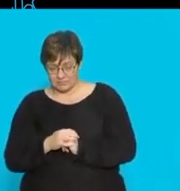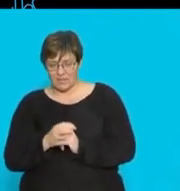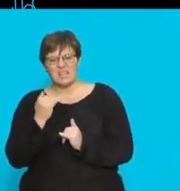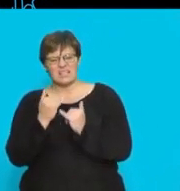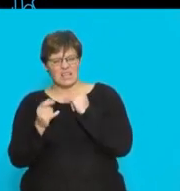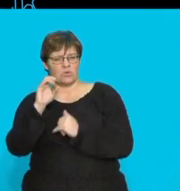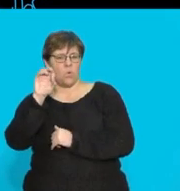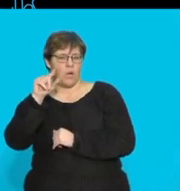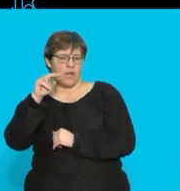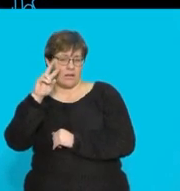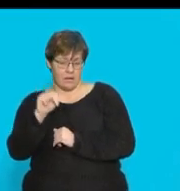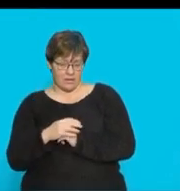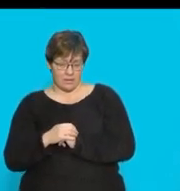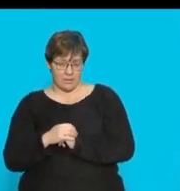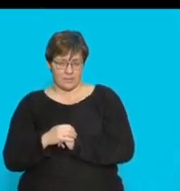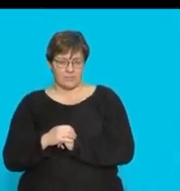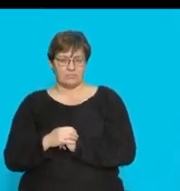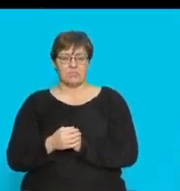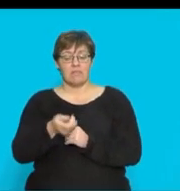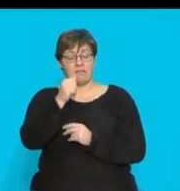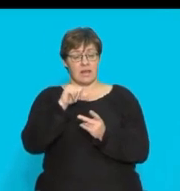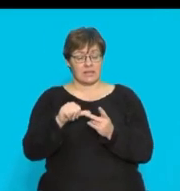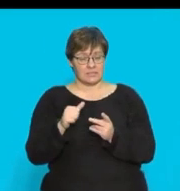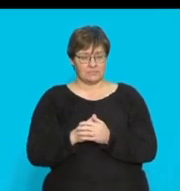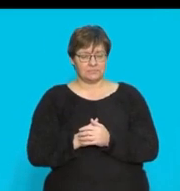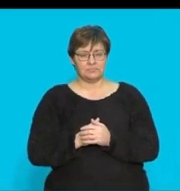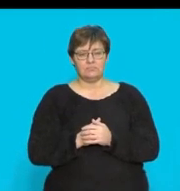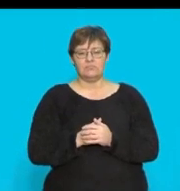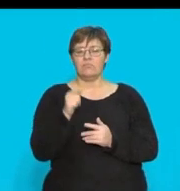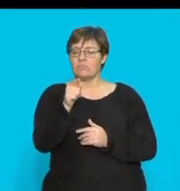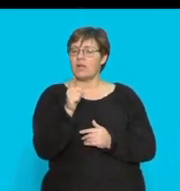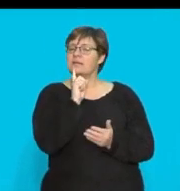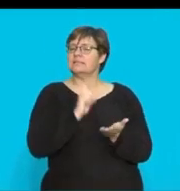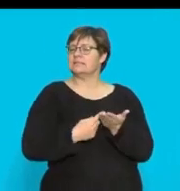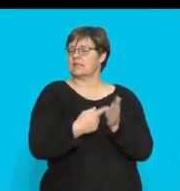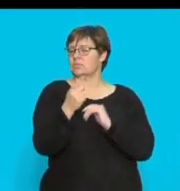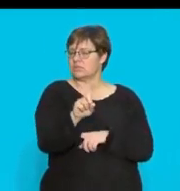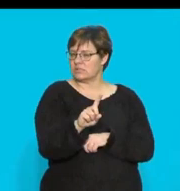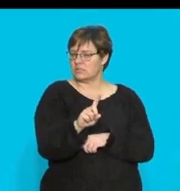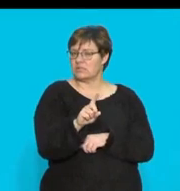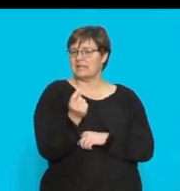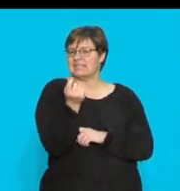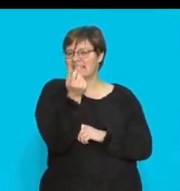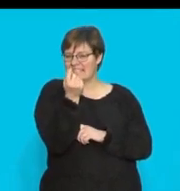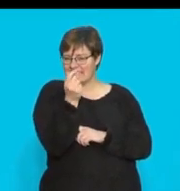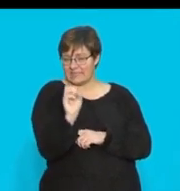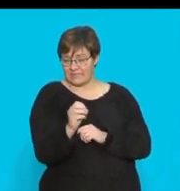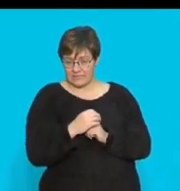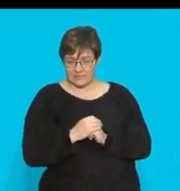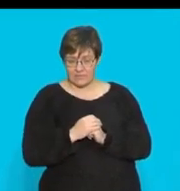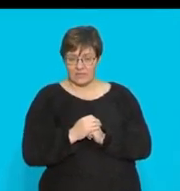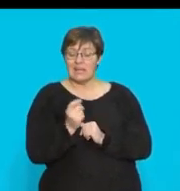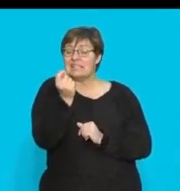organ of the flower. Now have a look at our next one. Here they talk about the seeds,